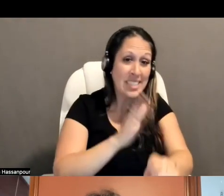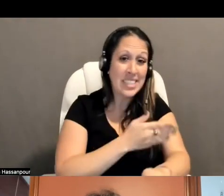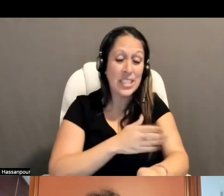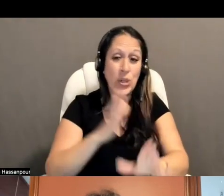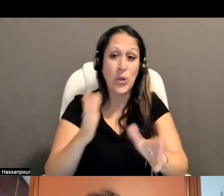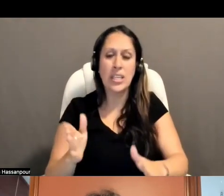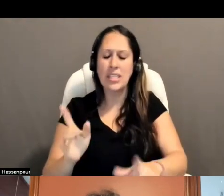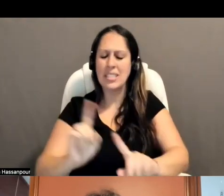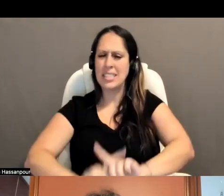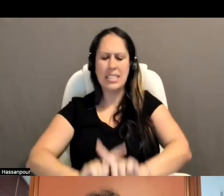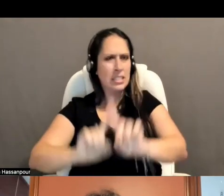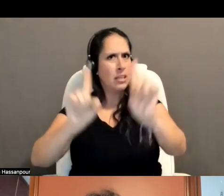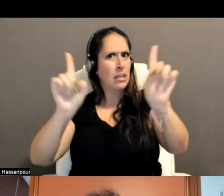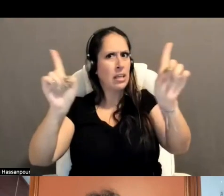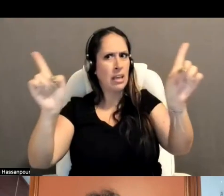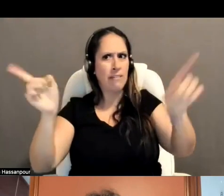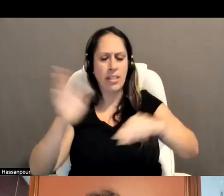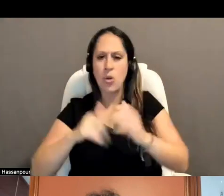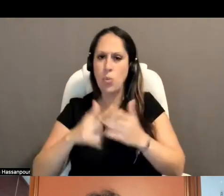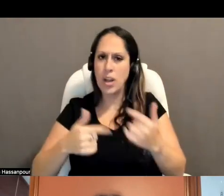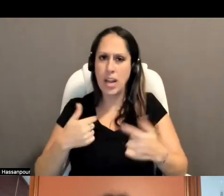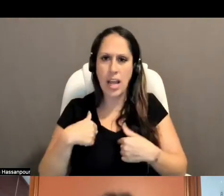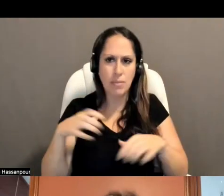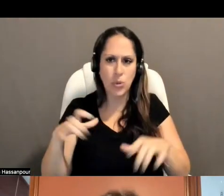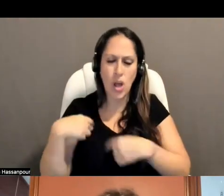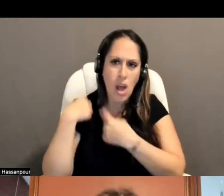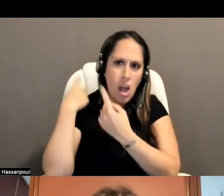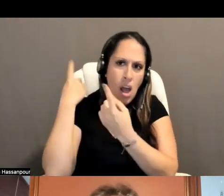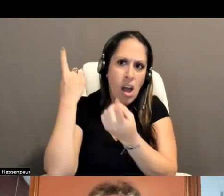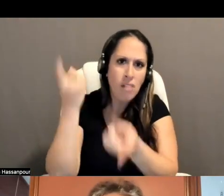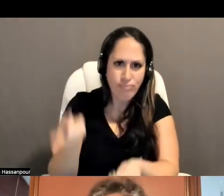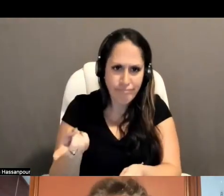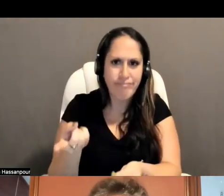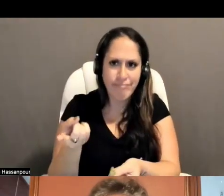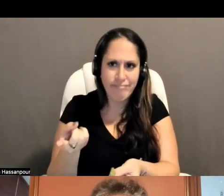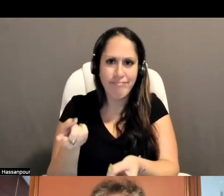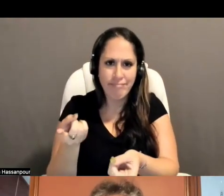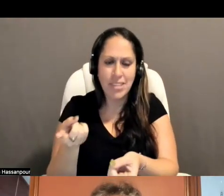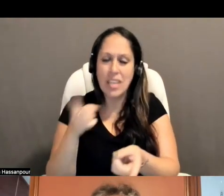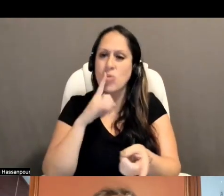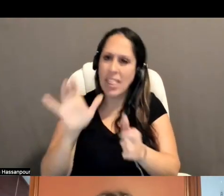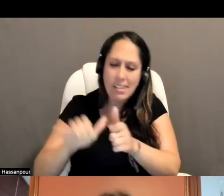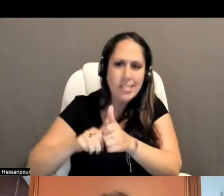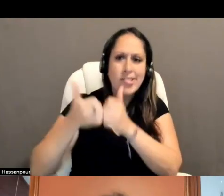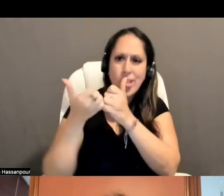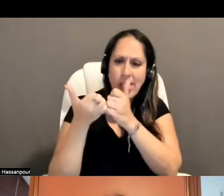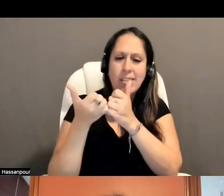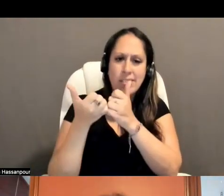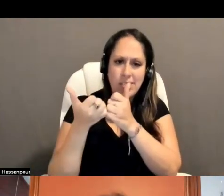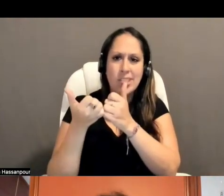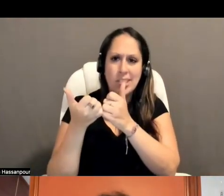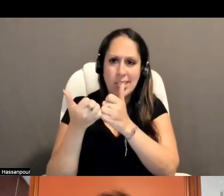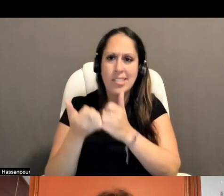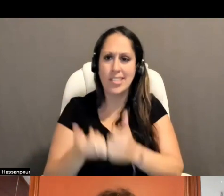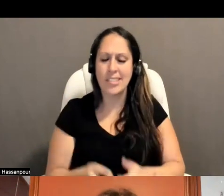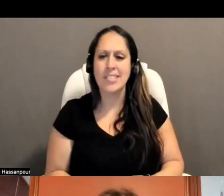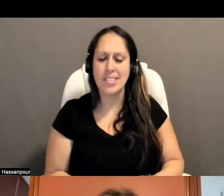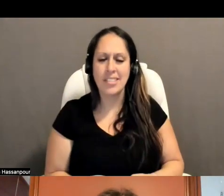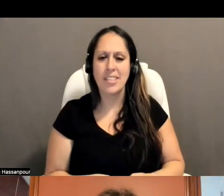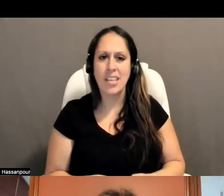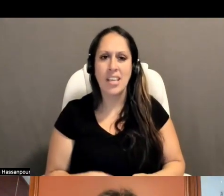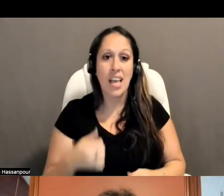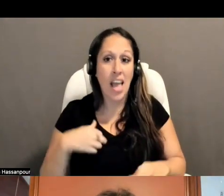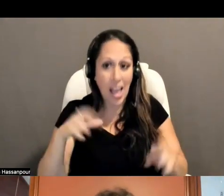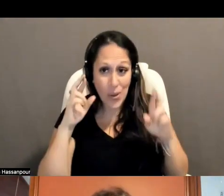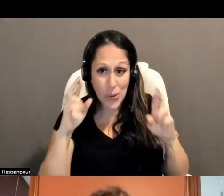totally different than what I've been doing all my life. Oh, gosh, yes. It's a challenge. Um, I